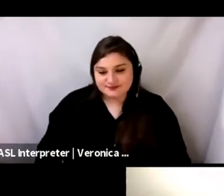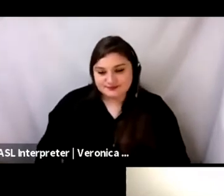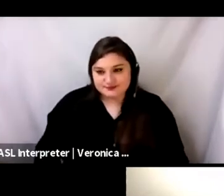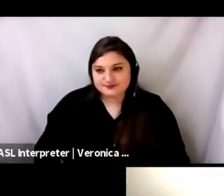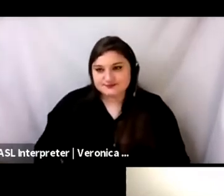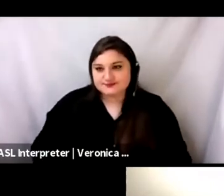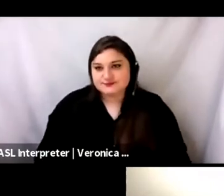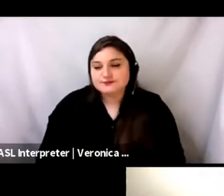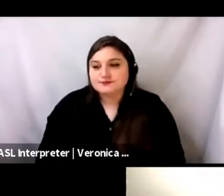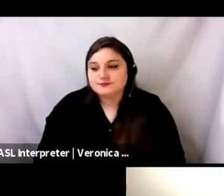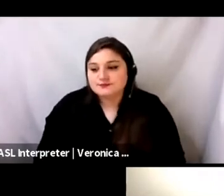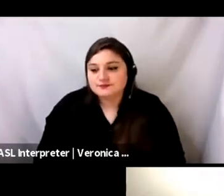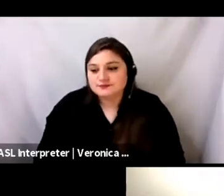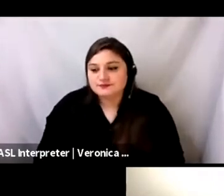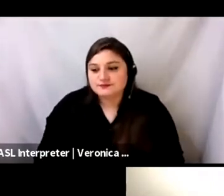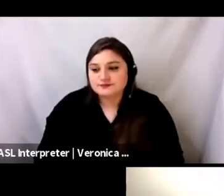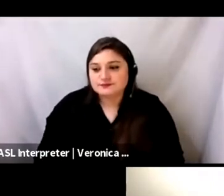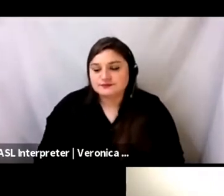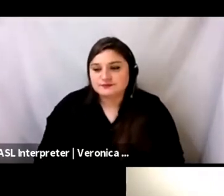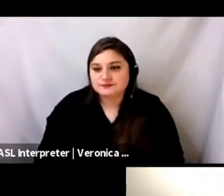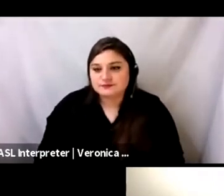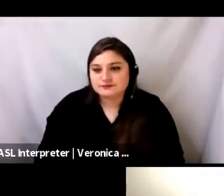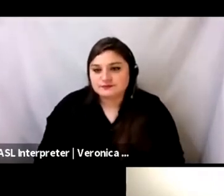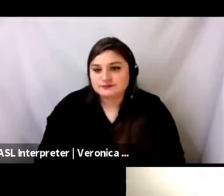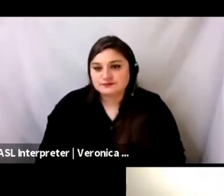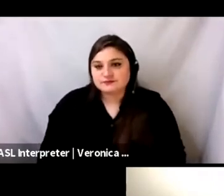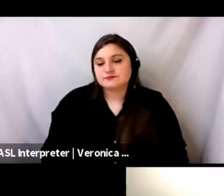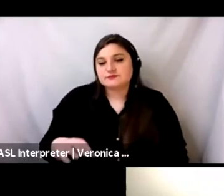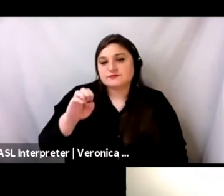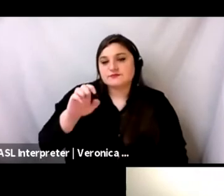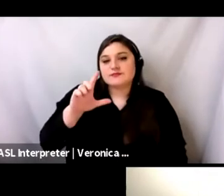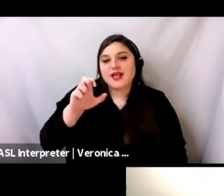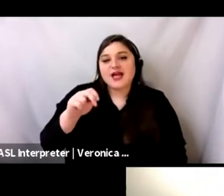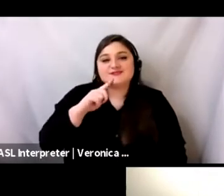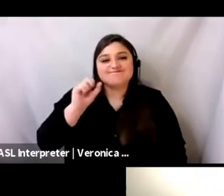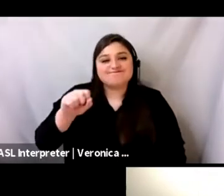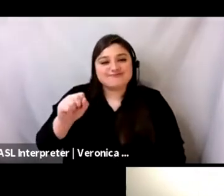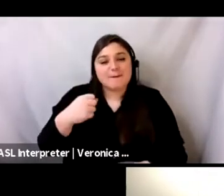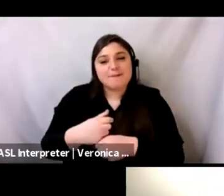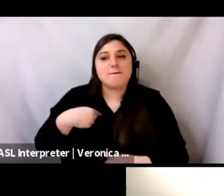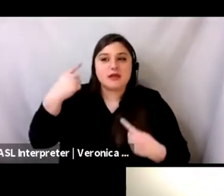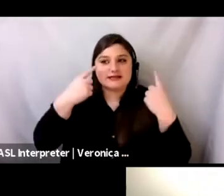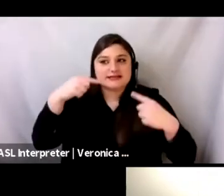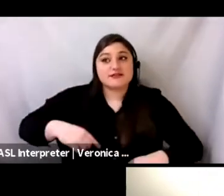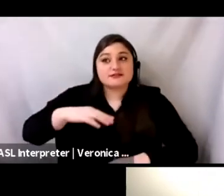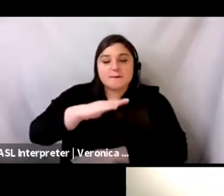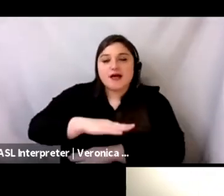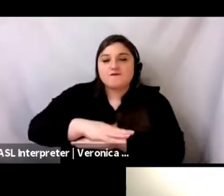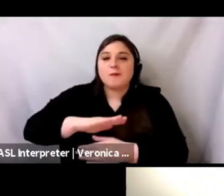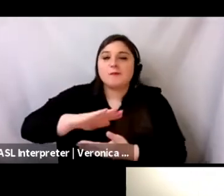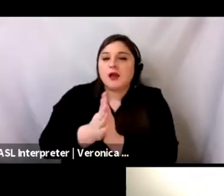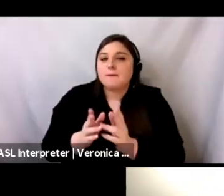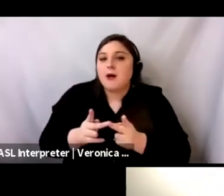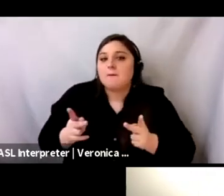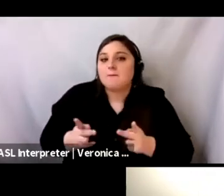Yeah, and I mean, I guess like we talked about it as well as the platform acting as a kind of refuge. And I guess this